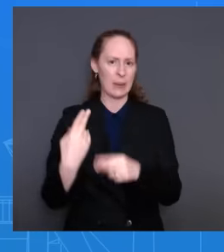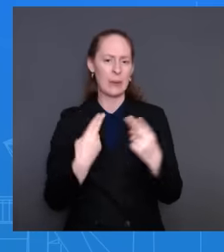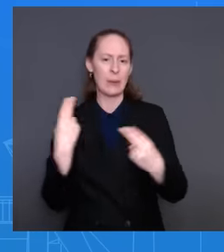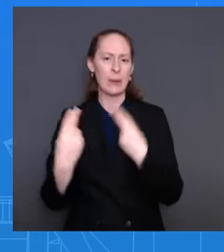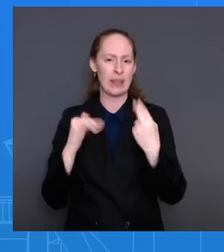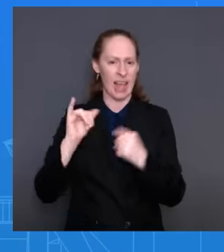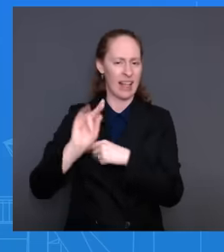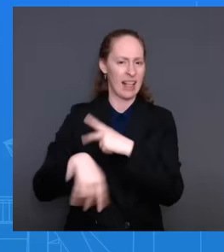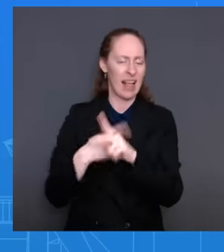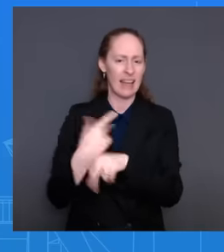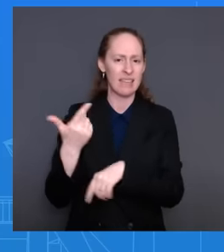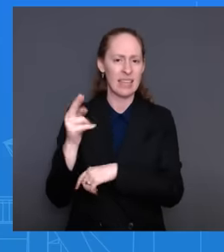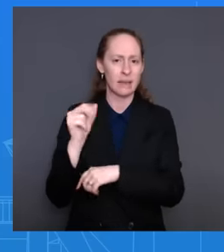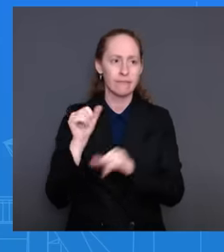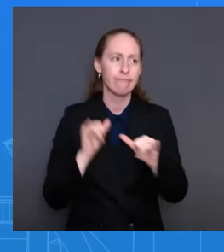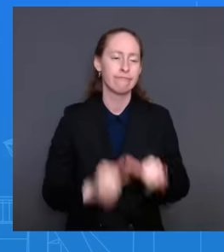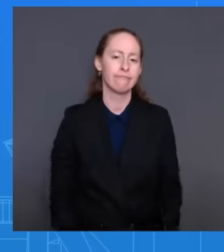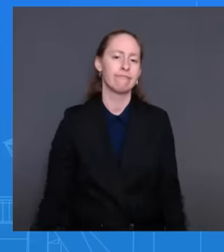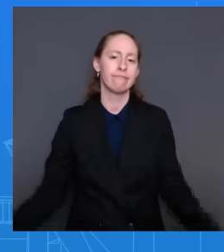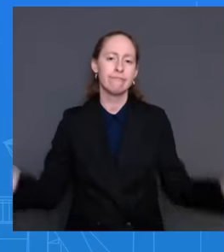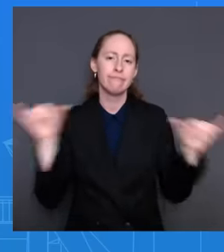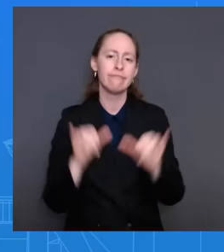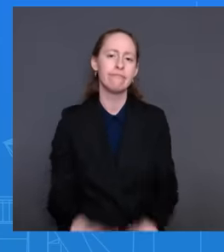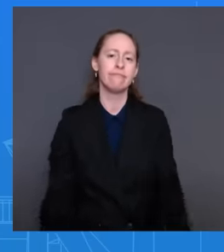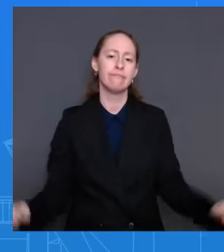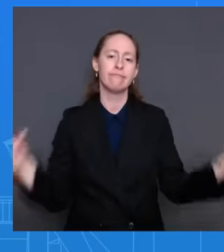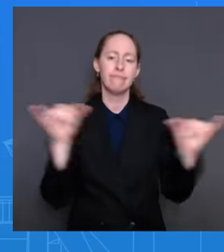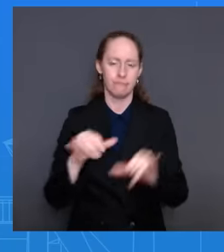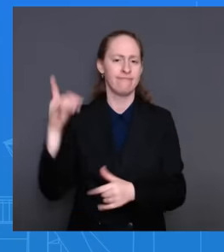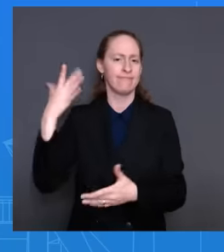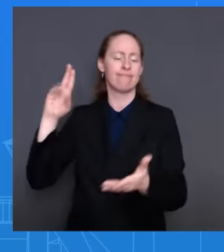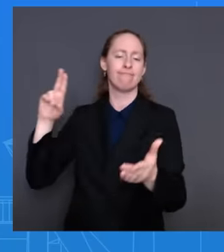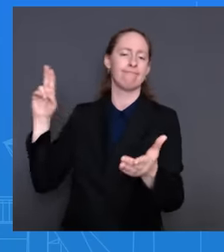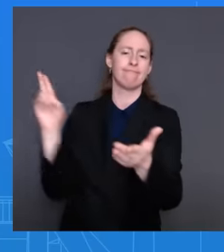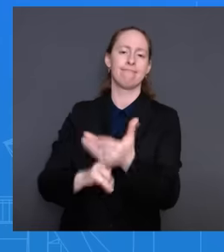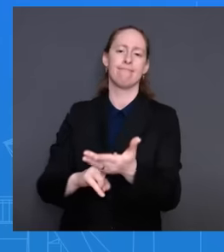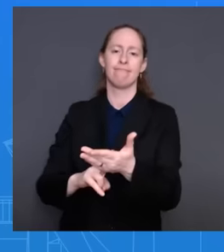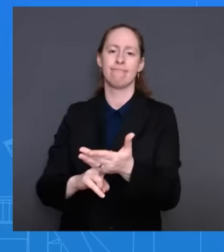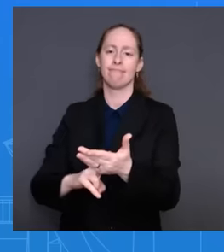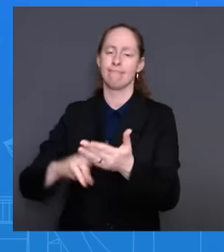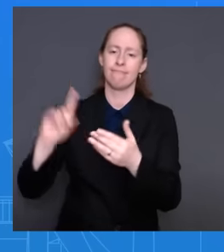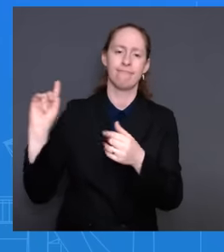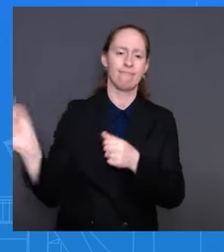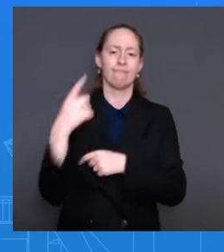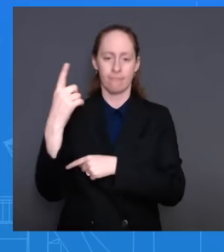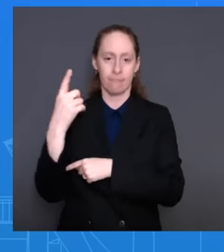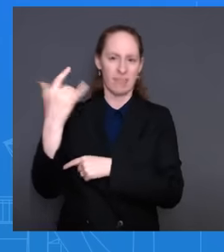he put out an executive order through the Department of Justice to make sure that we do everything